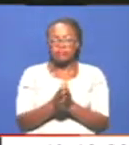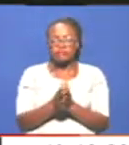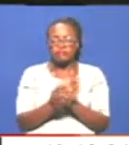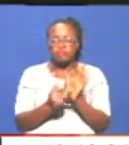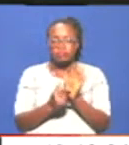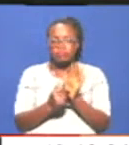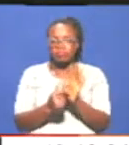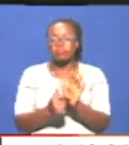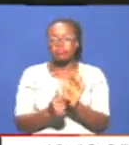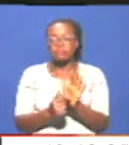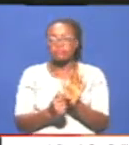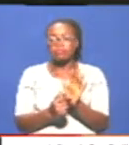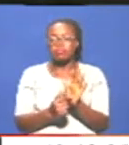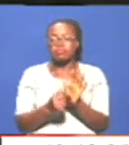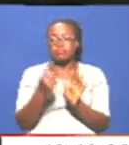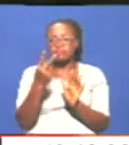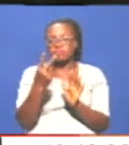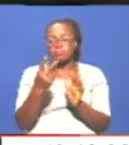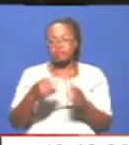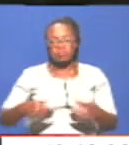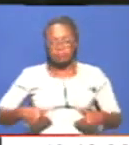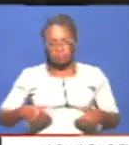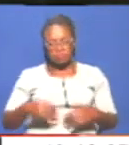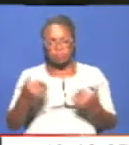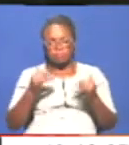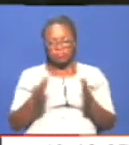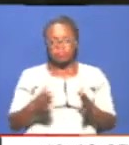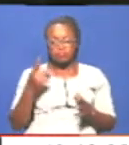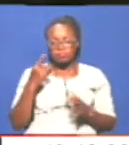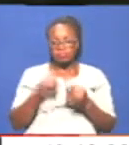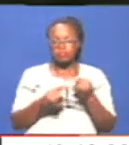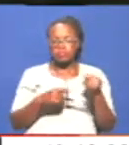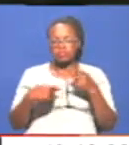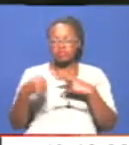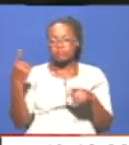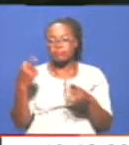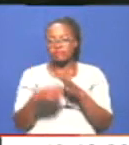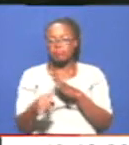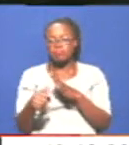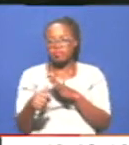demonstration game. I've got two youngsters. One, she won the